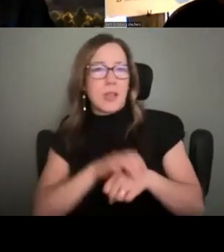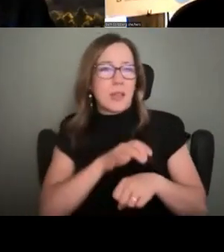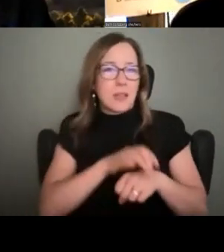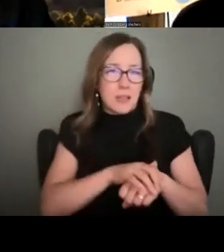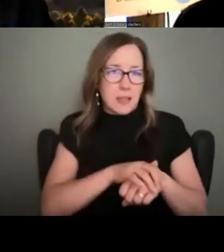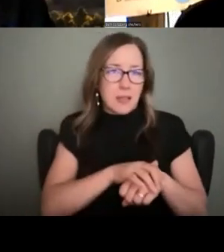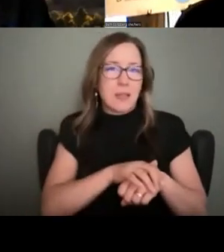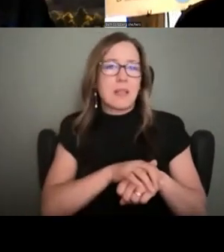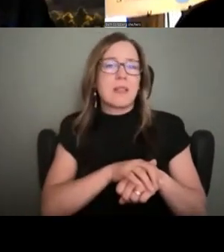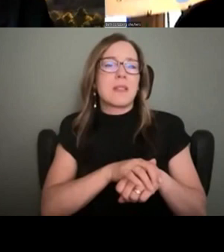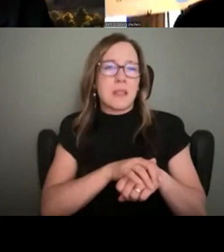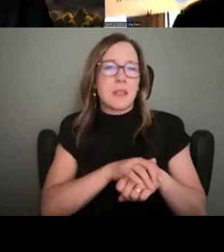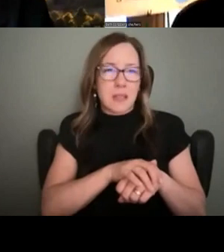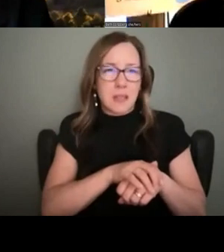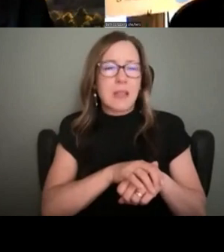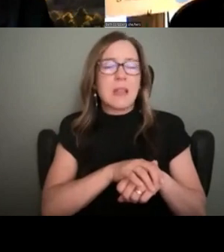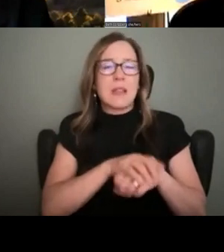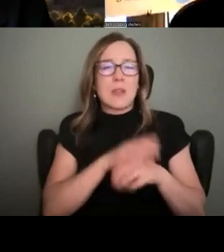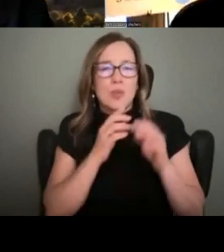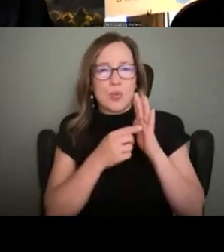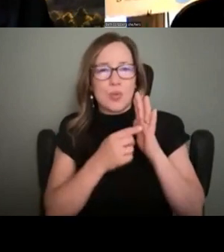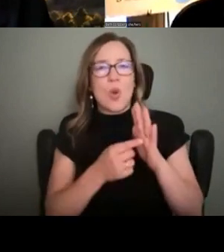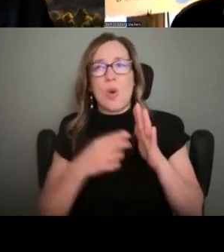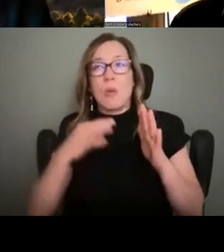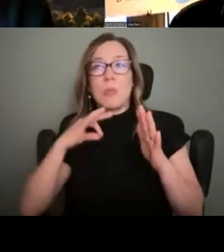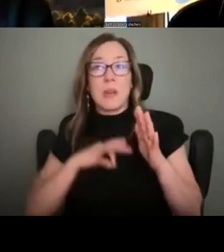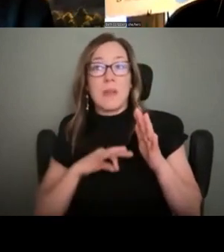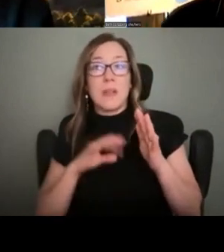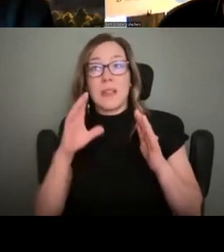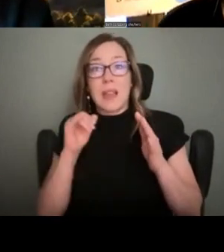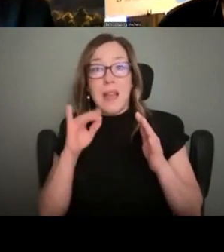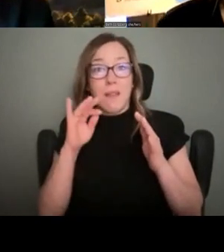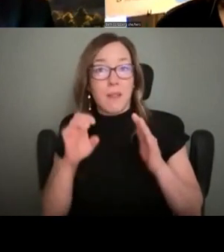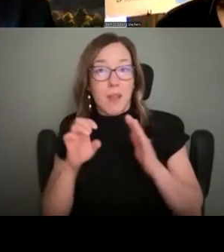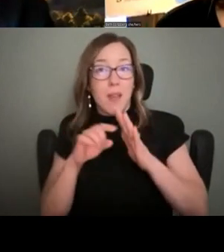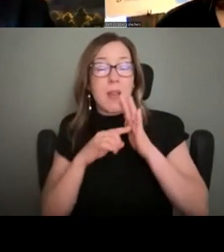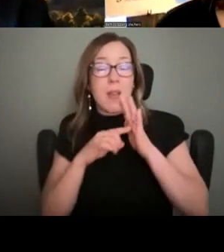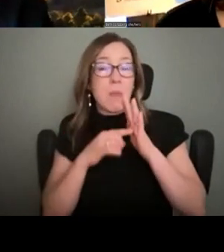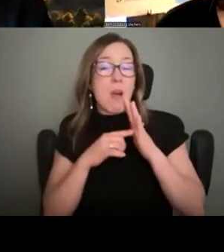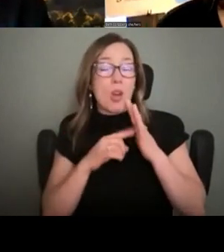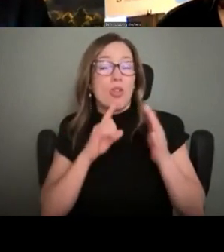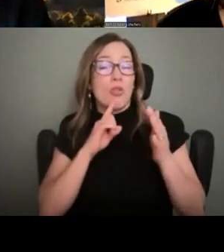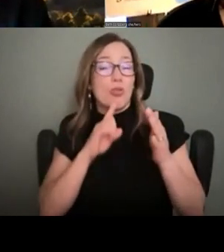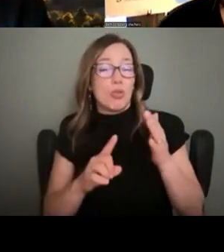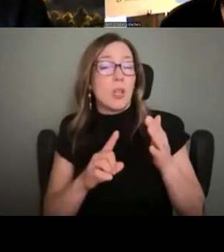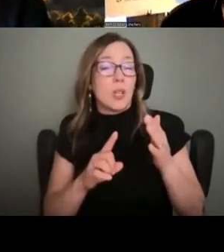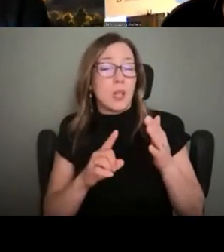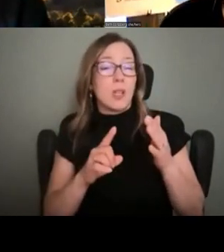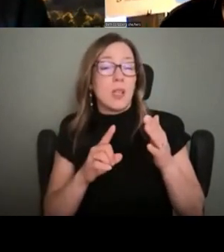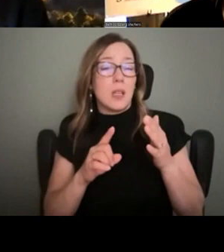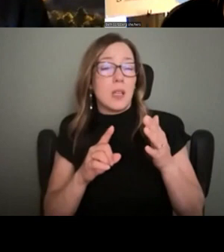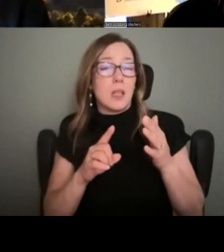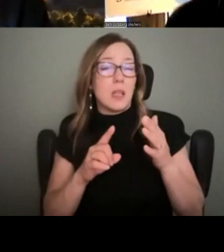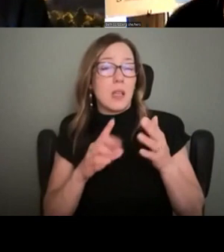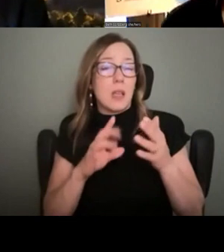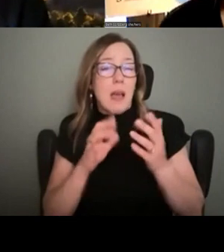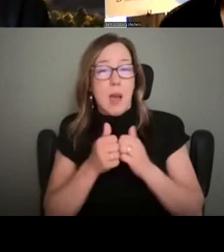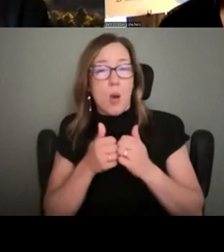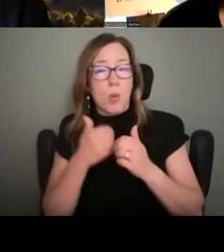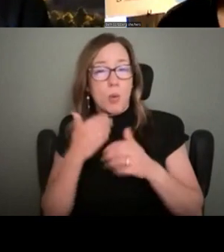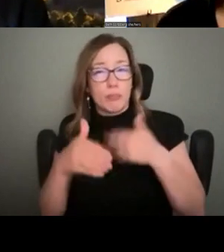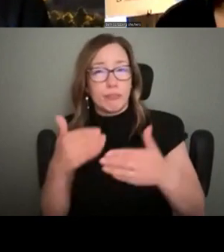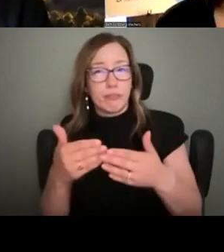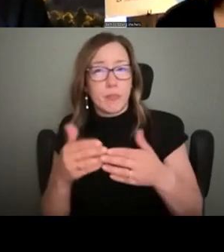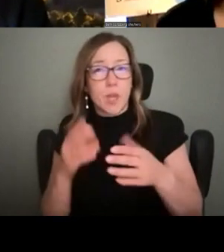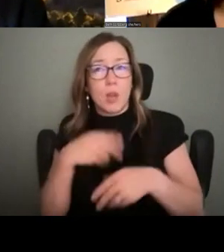which showed that the benefits of the cafe model really carry through in a virtual format. And I just put the link